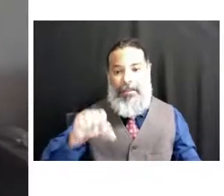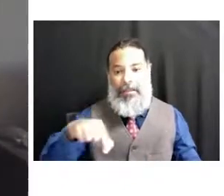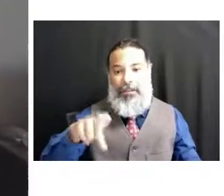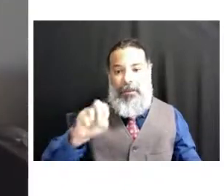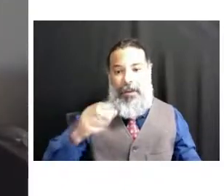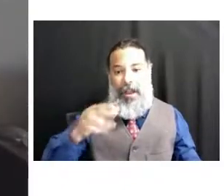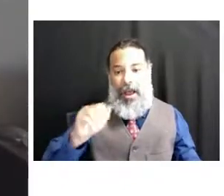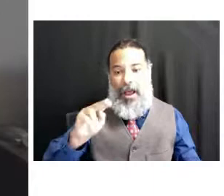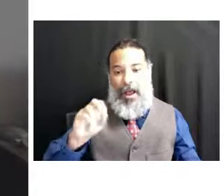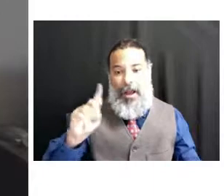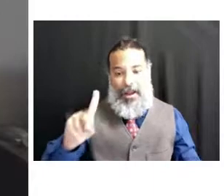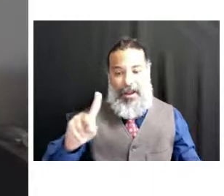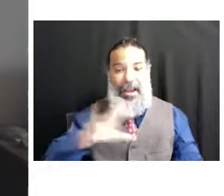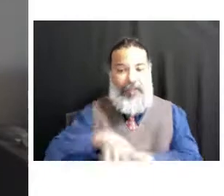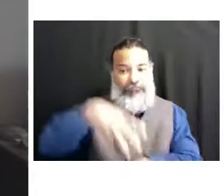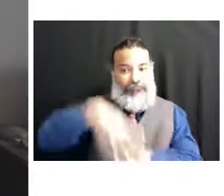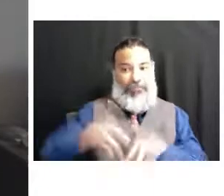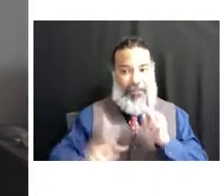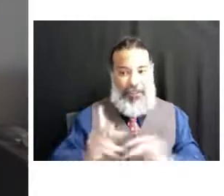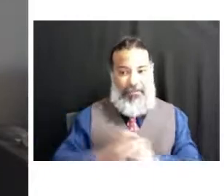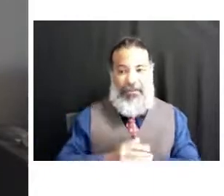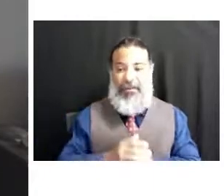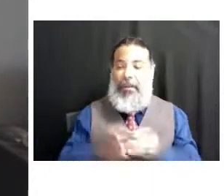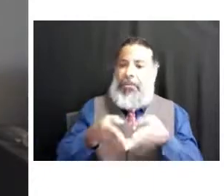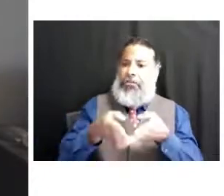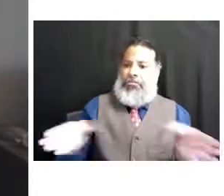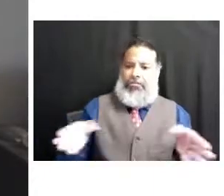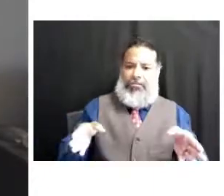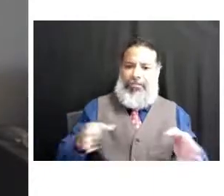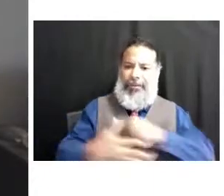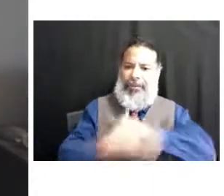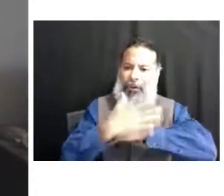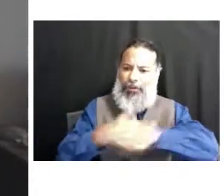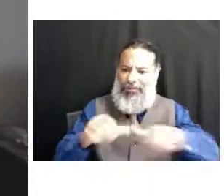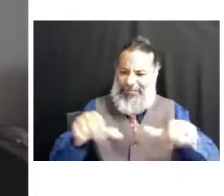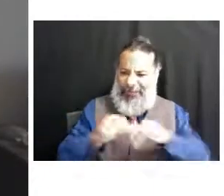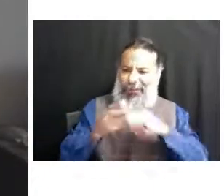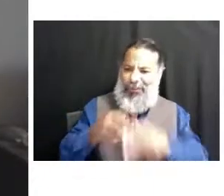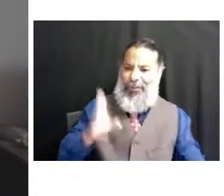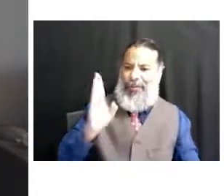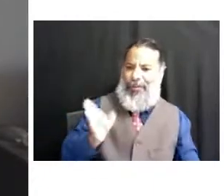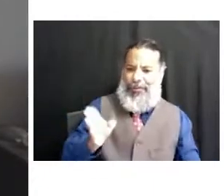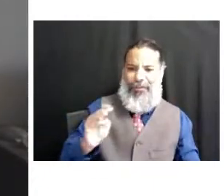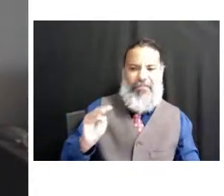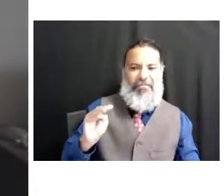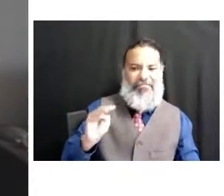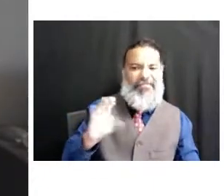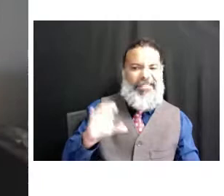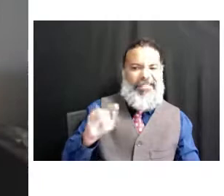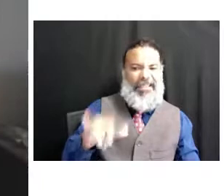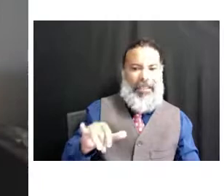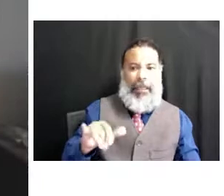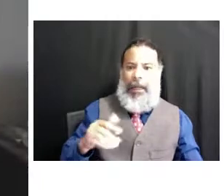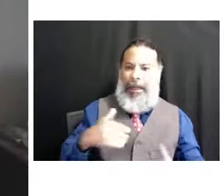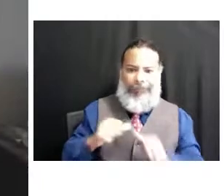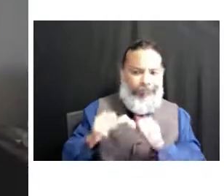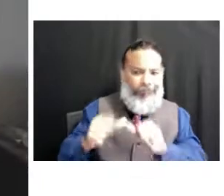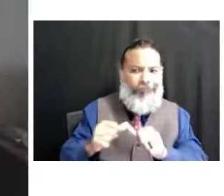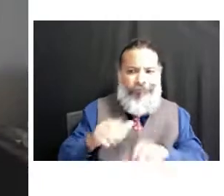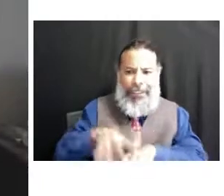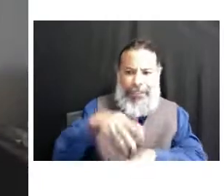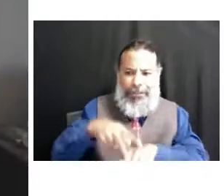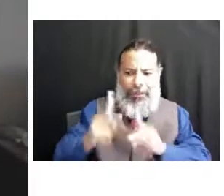indigenous peoples. The vast coastal area today known as Baltimore City, Maryland, sustained indigenous peoples until the arrival